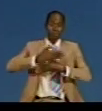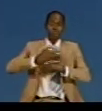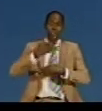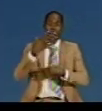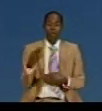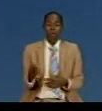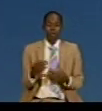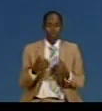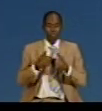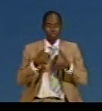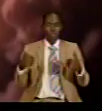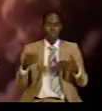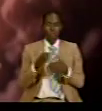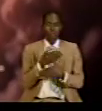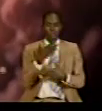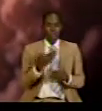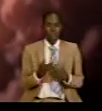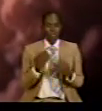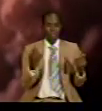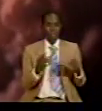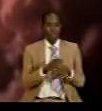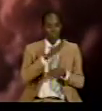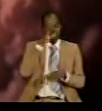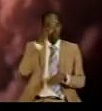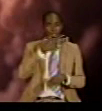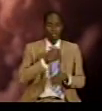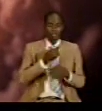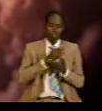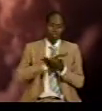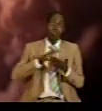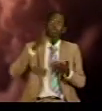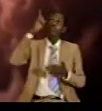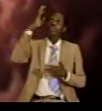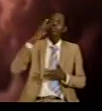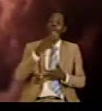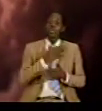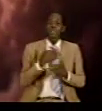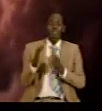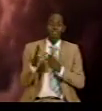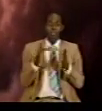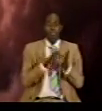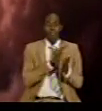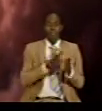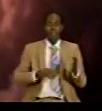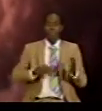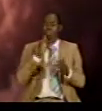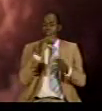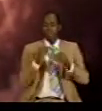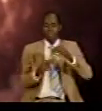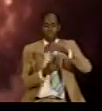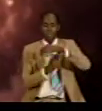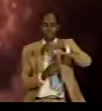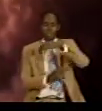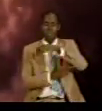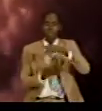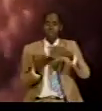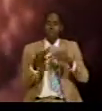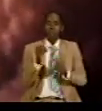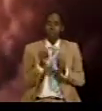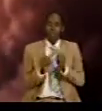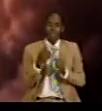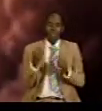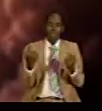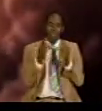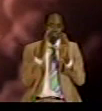sinful man and the holy God. And Christ is the bridge on which the sinner